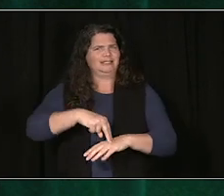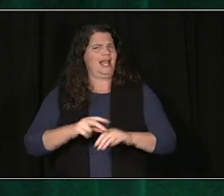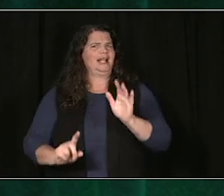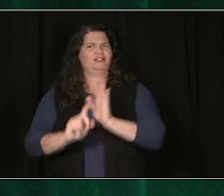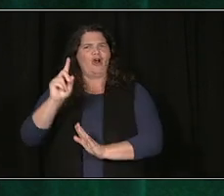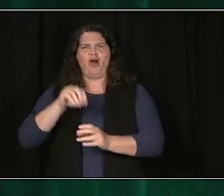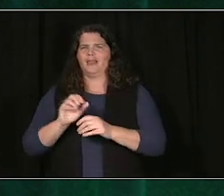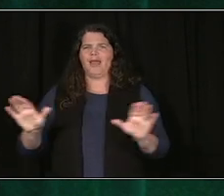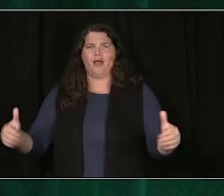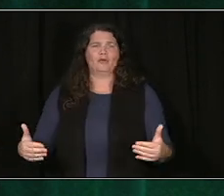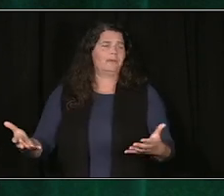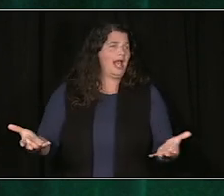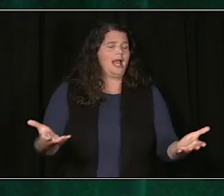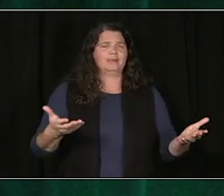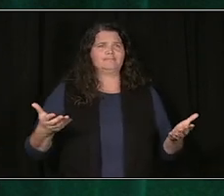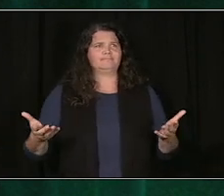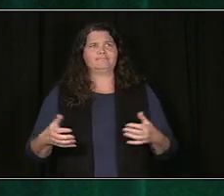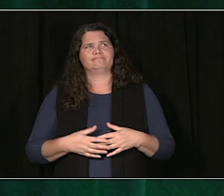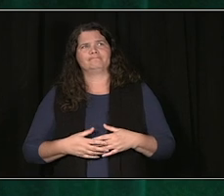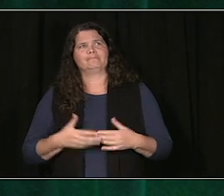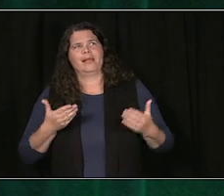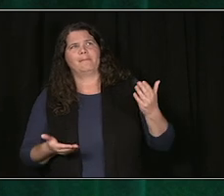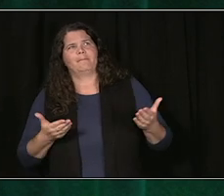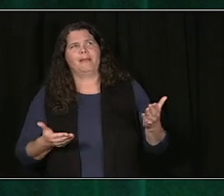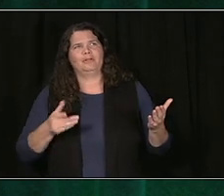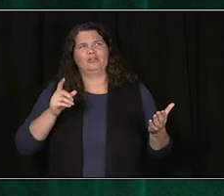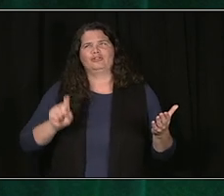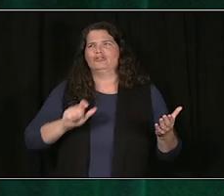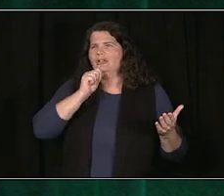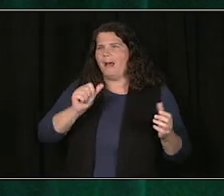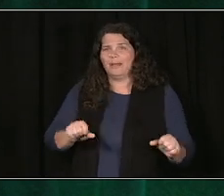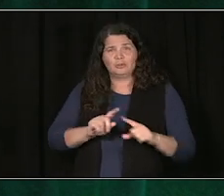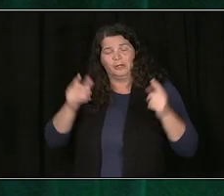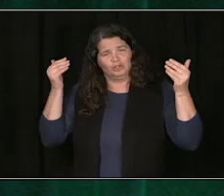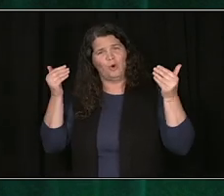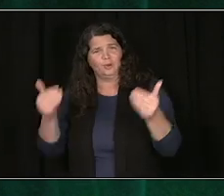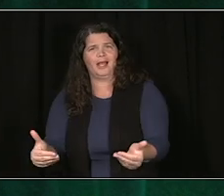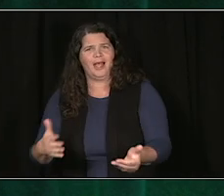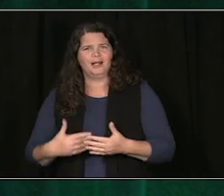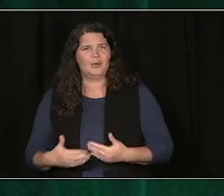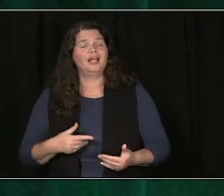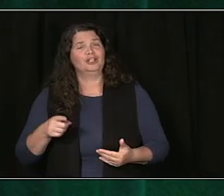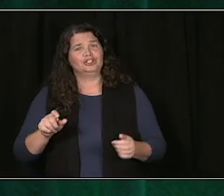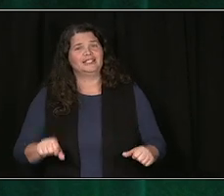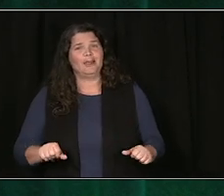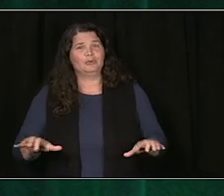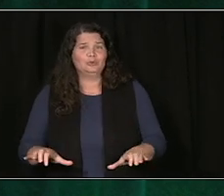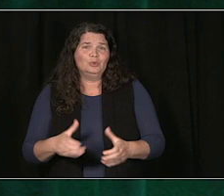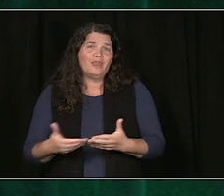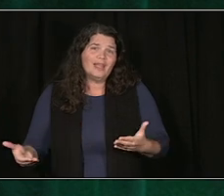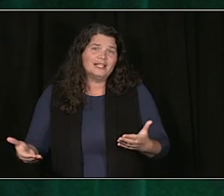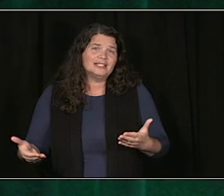where, you know, maybe she wouldn't be able to, but she does that all, and she's able to do things